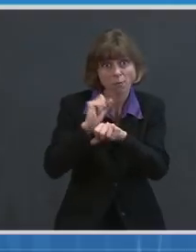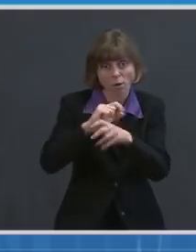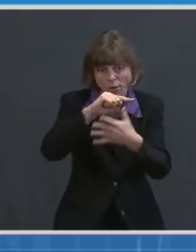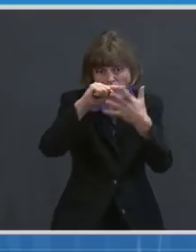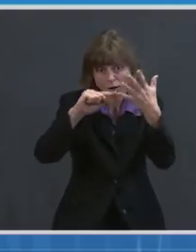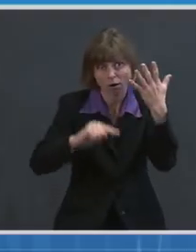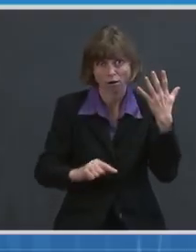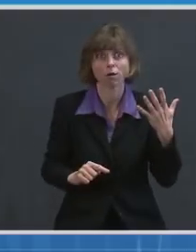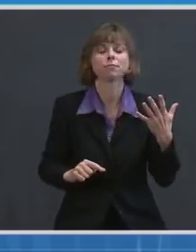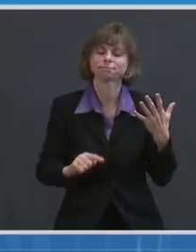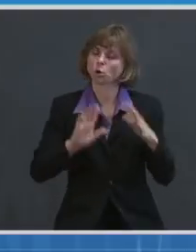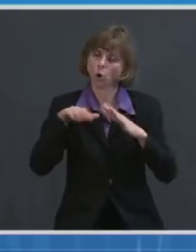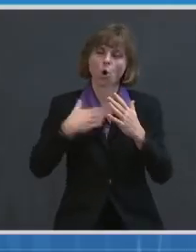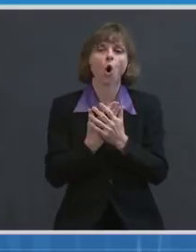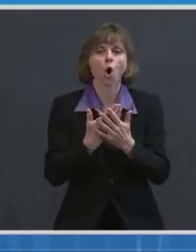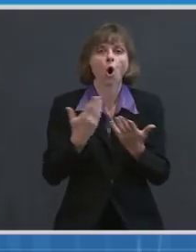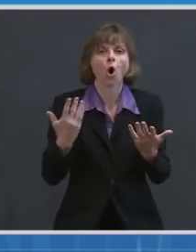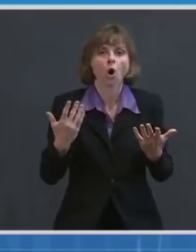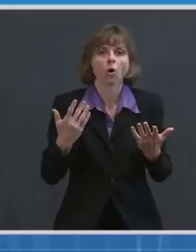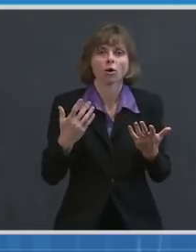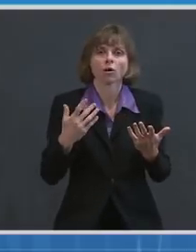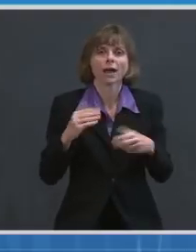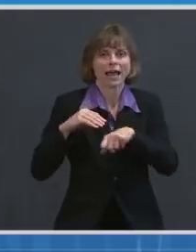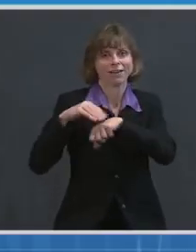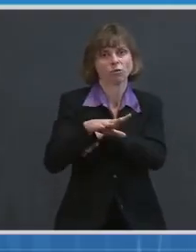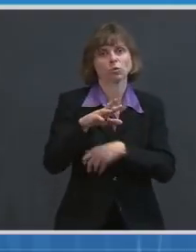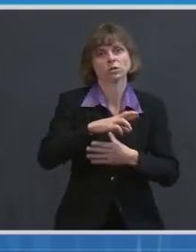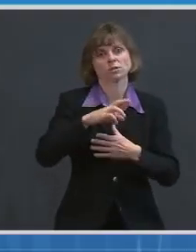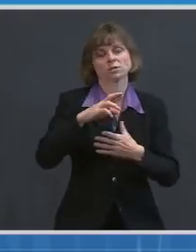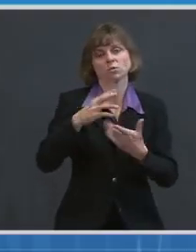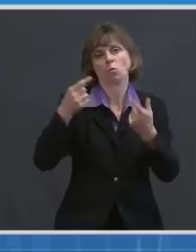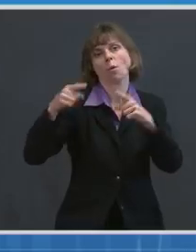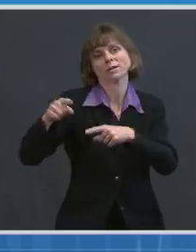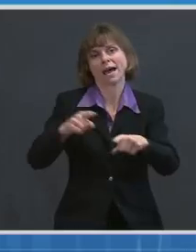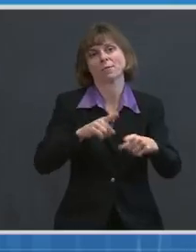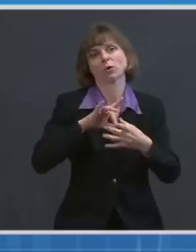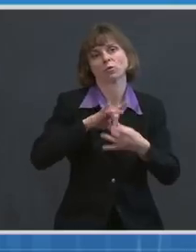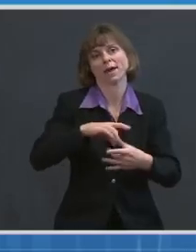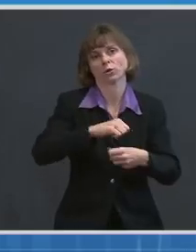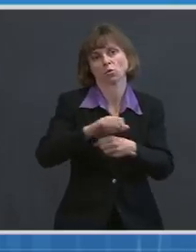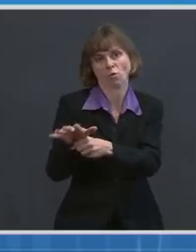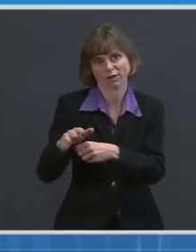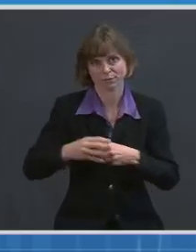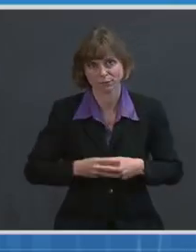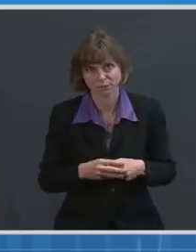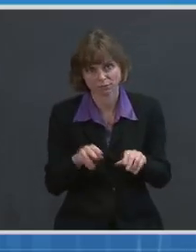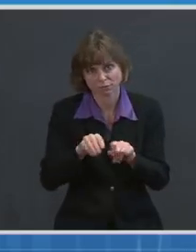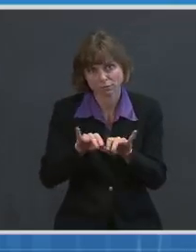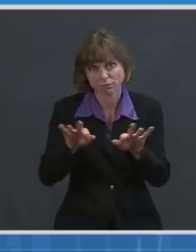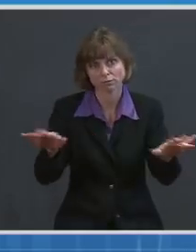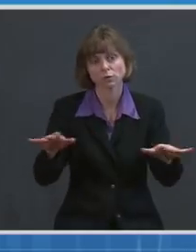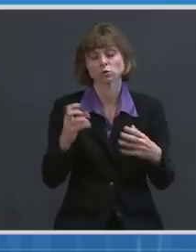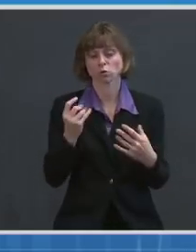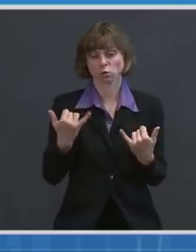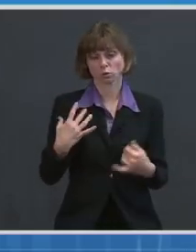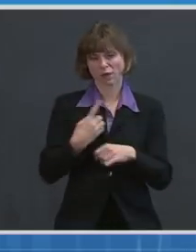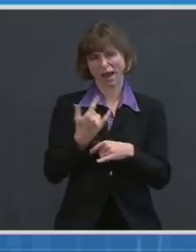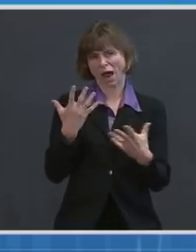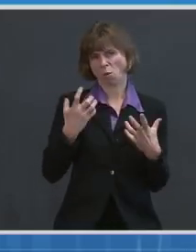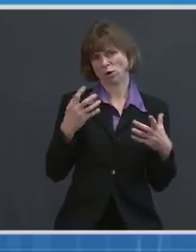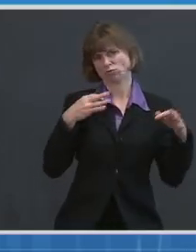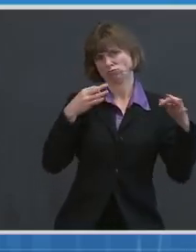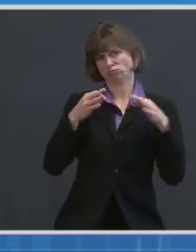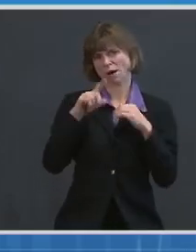influence on the outcomes we see in COVID-19. So I want to begin this morning by giving an update on the ongoing inequities